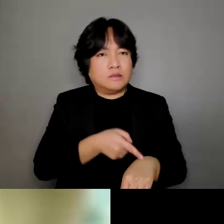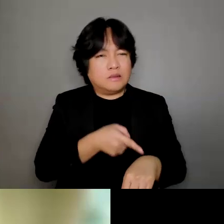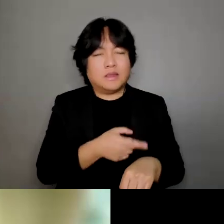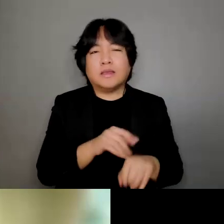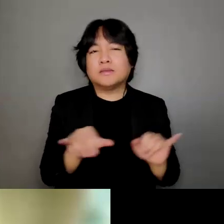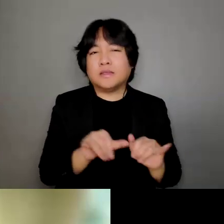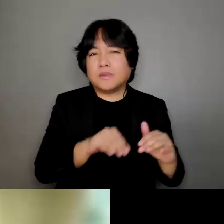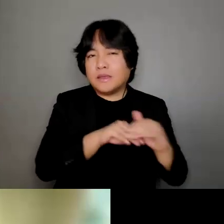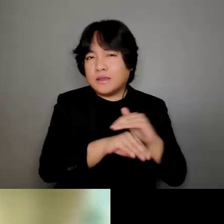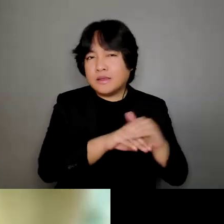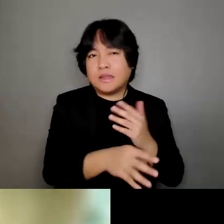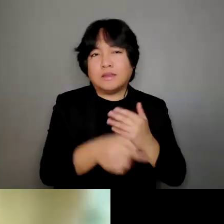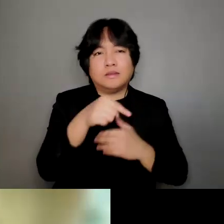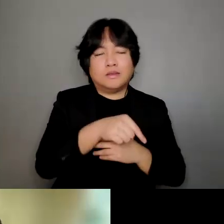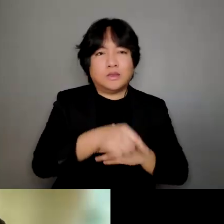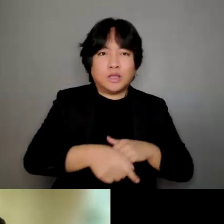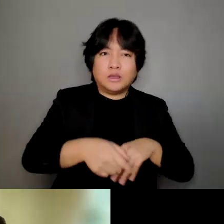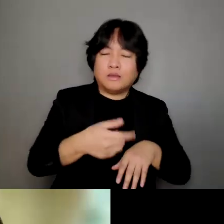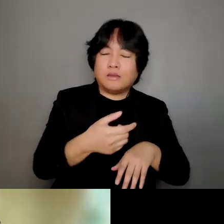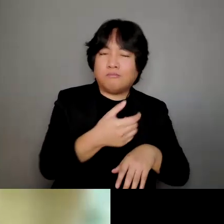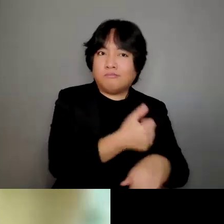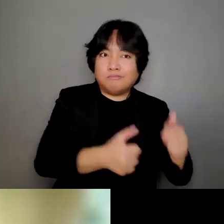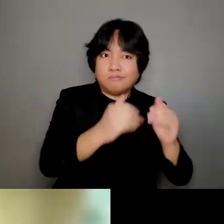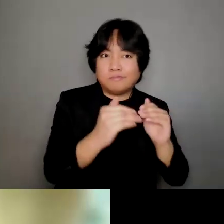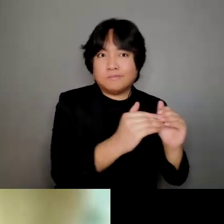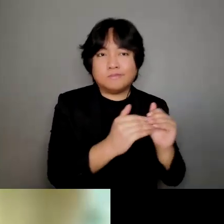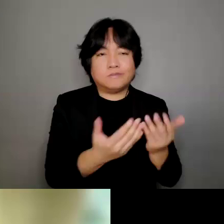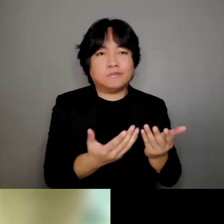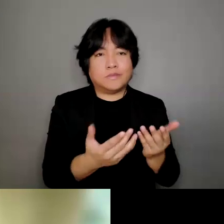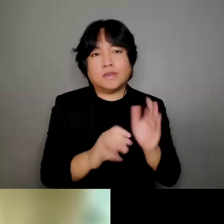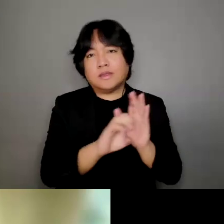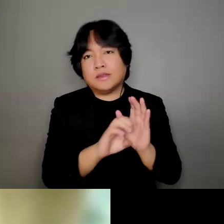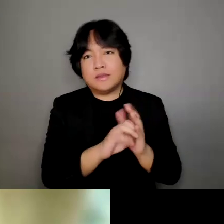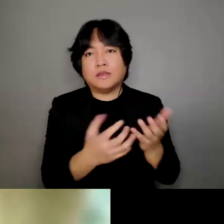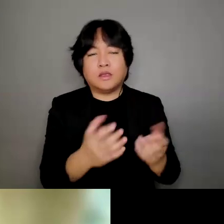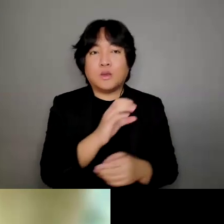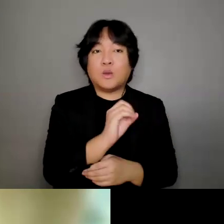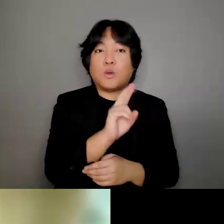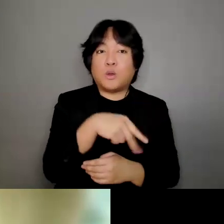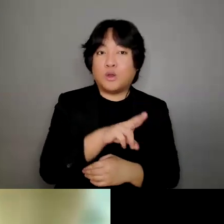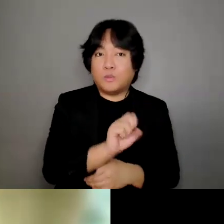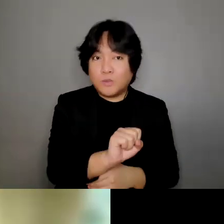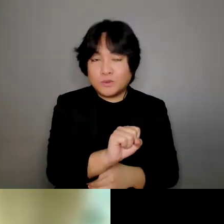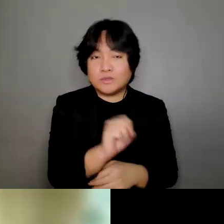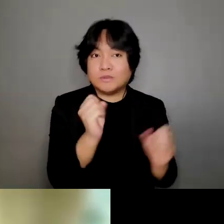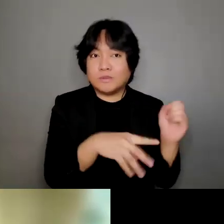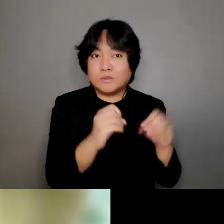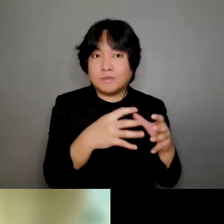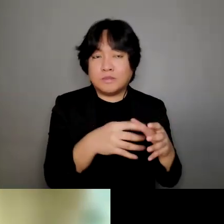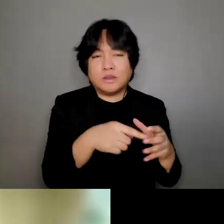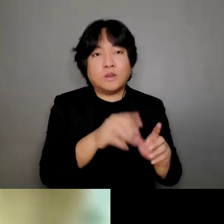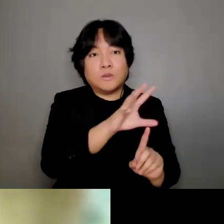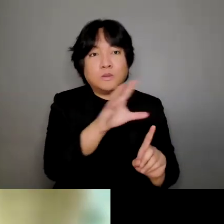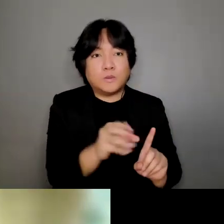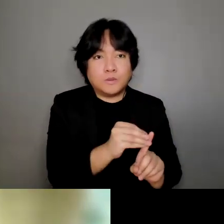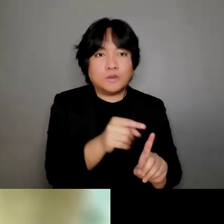ng justice sa atin for a lot of folks, especially poor folks, and yung cultural context din natin na